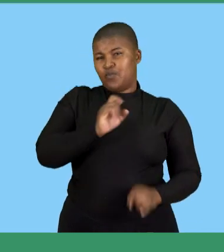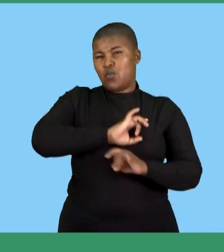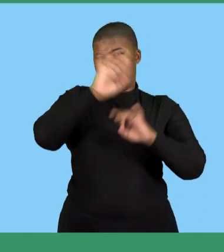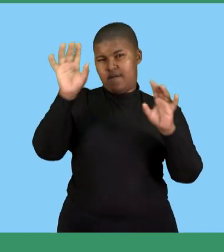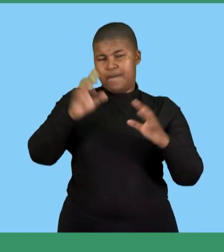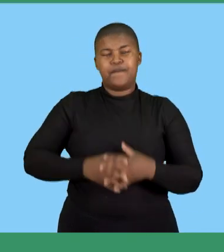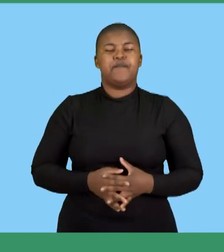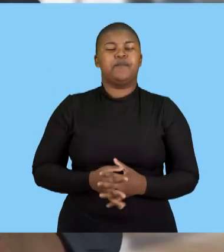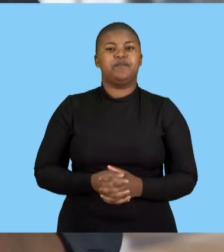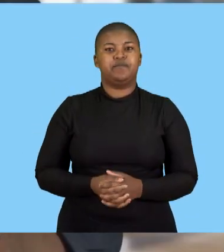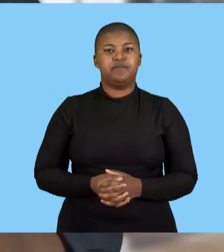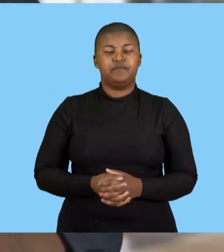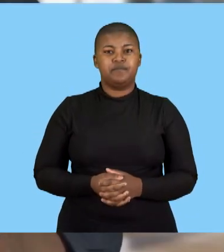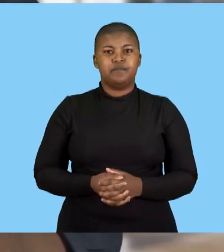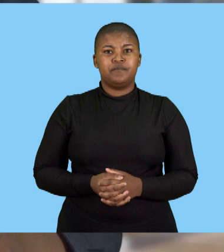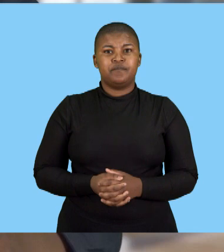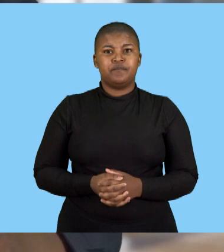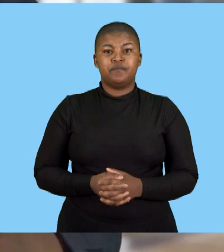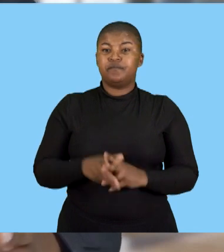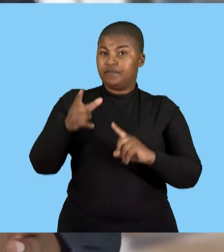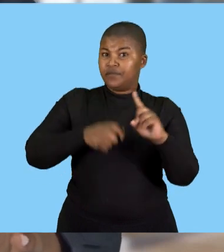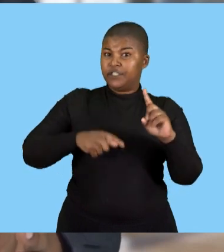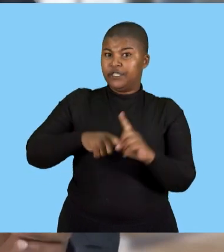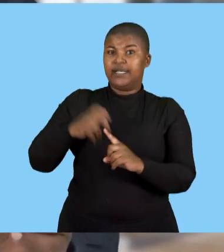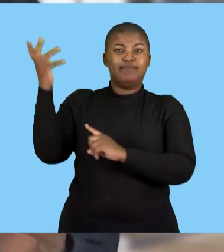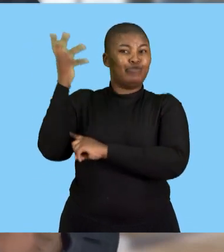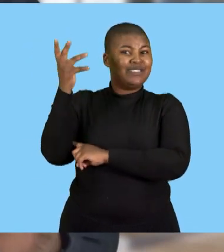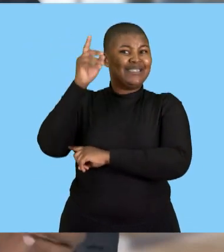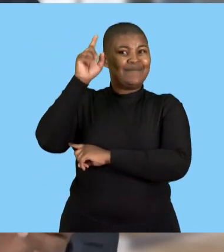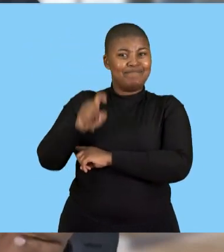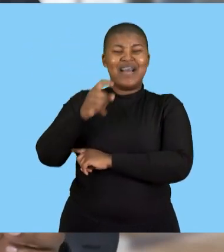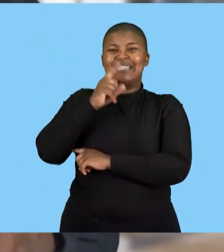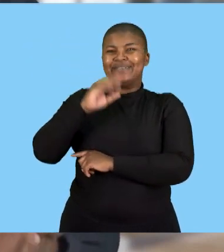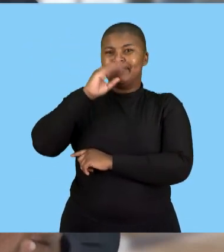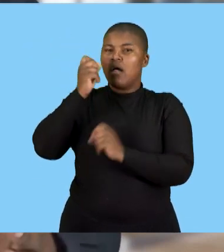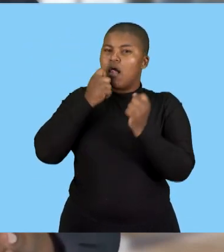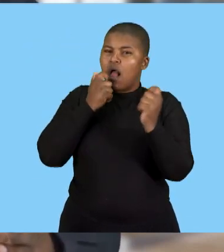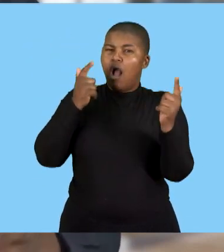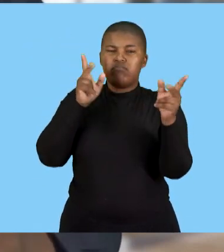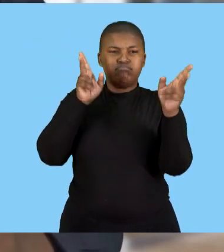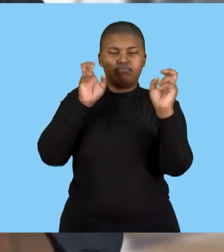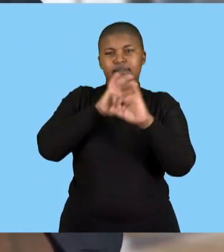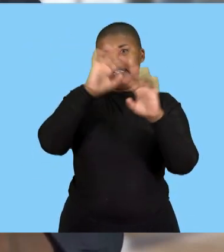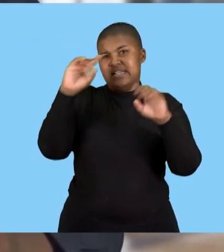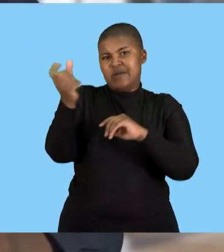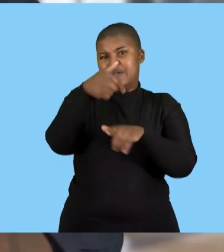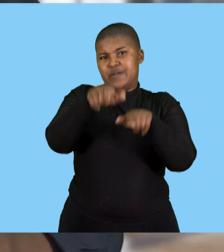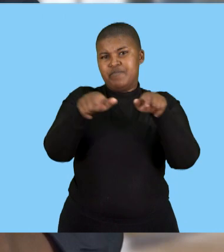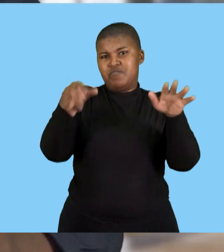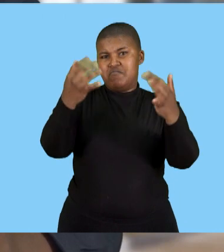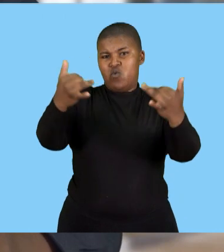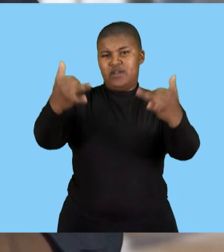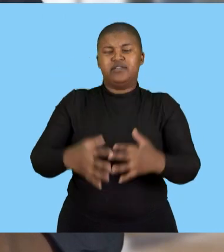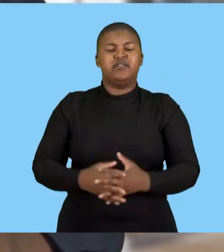that the presenter should be clear and the presenter should be speaking loud enough so that everyone